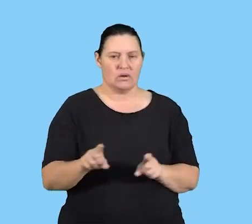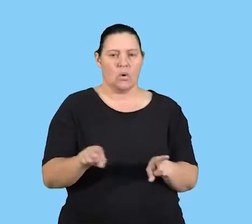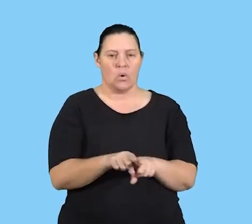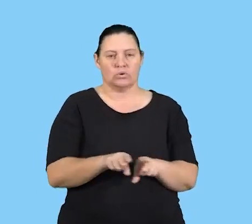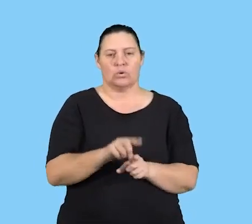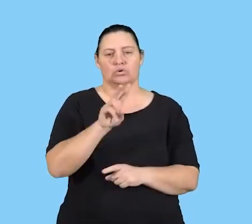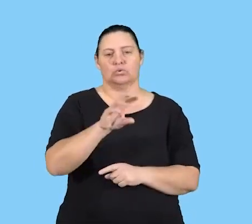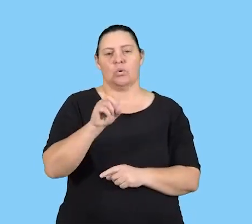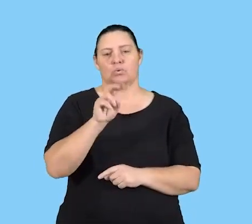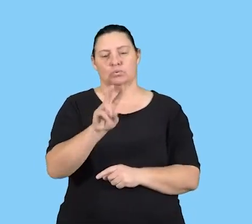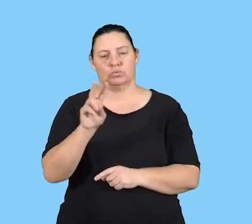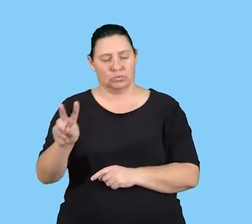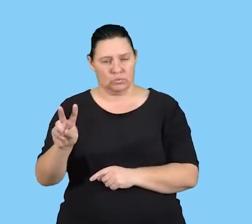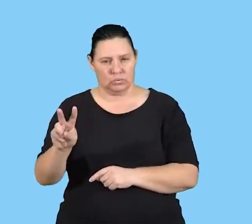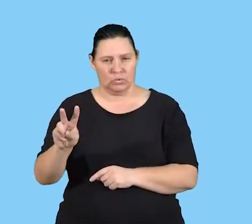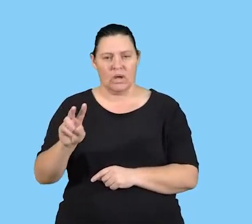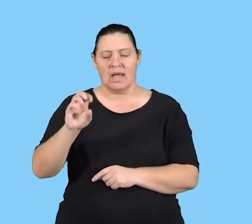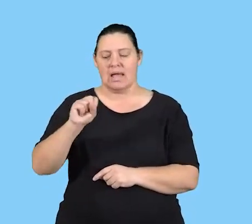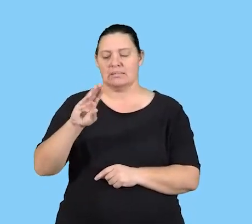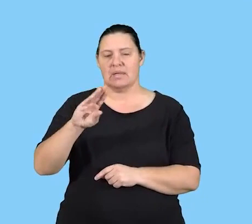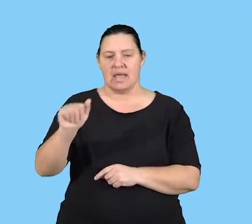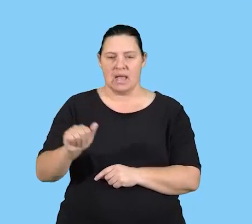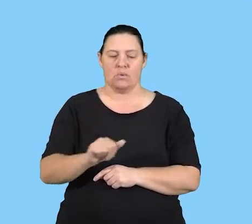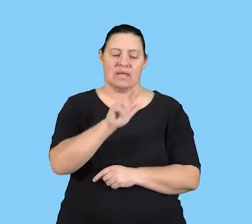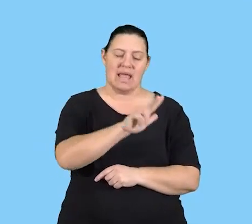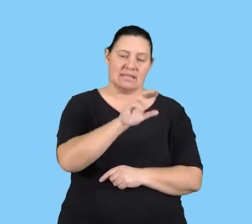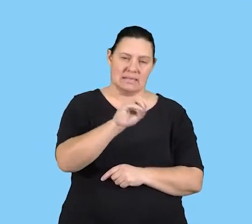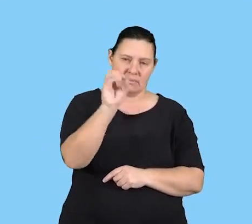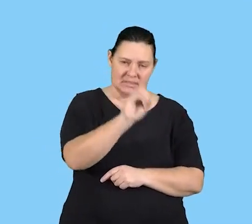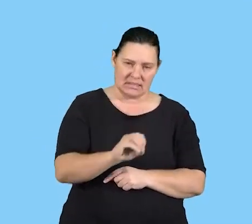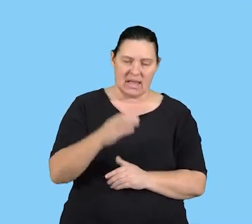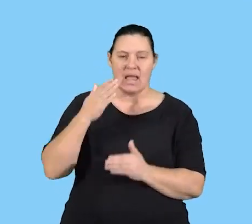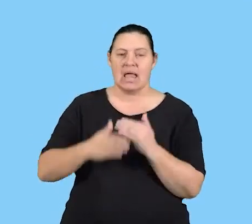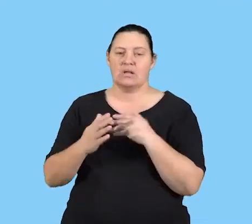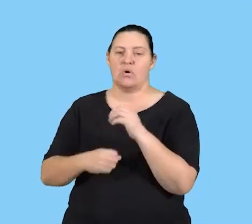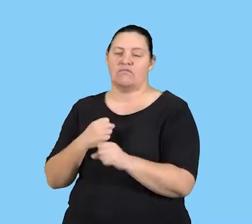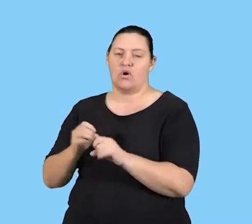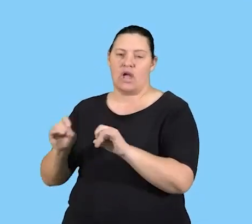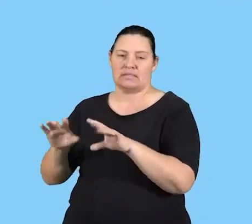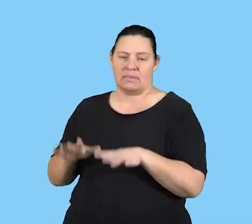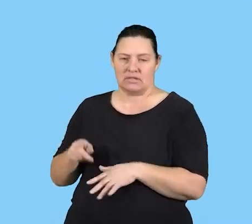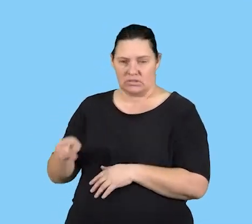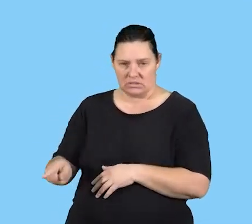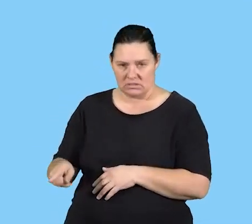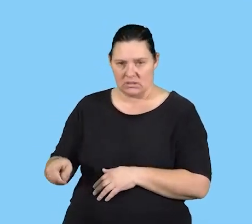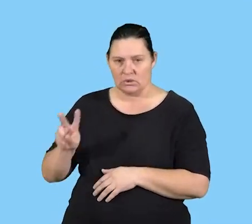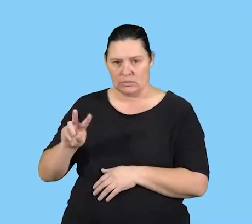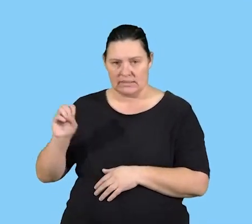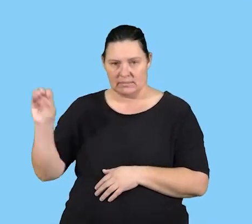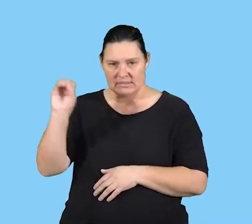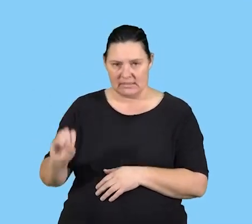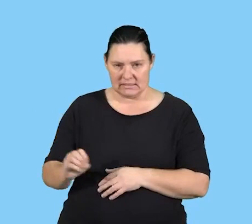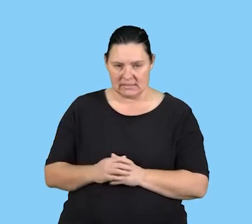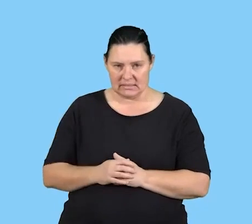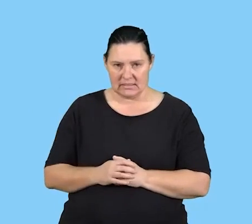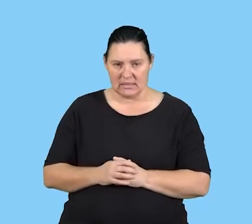also year 2022, the SBA was 80% and the end of the year examination was